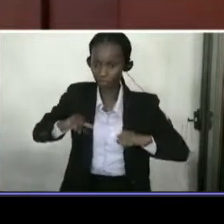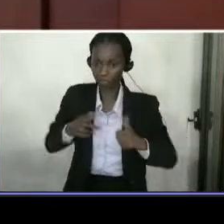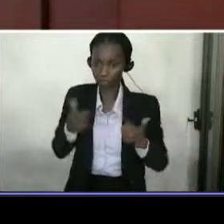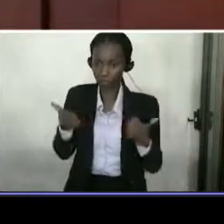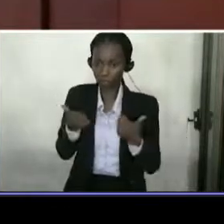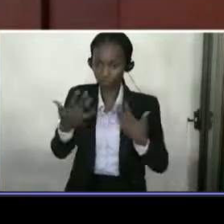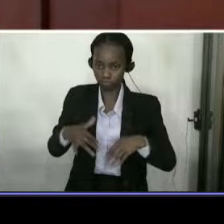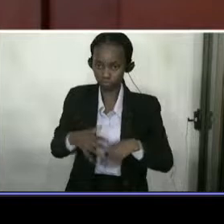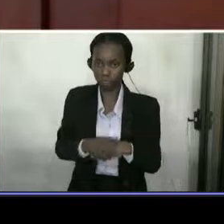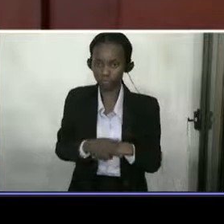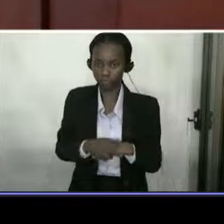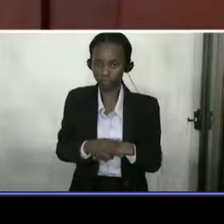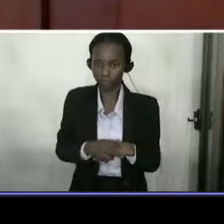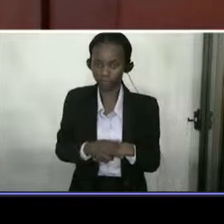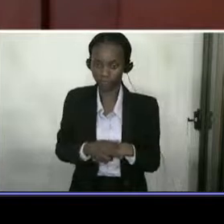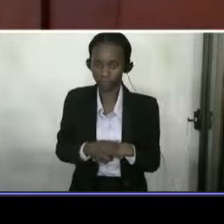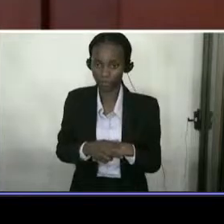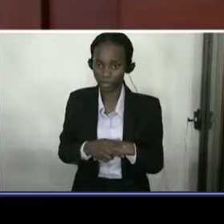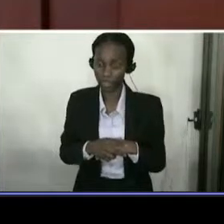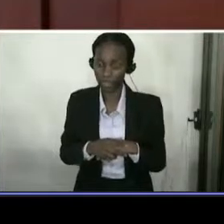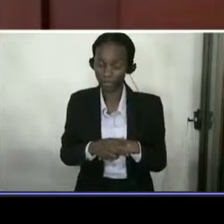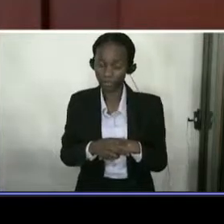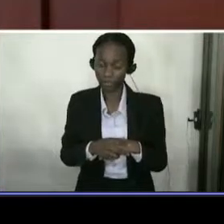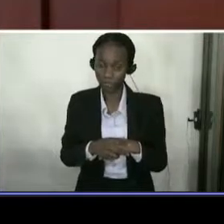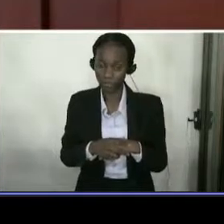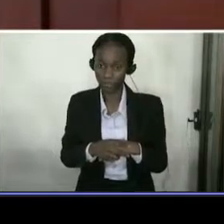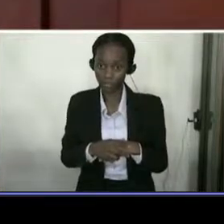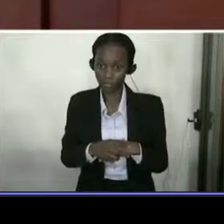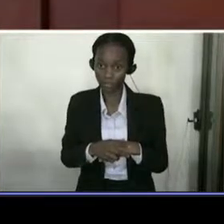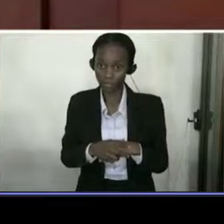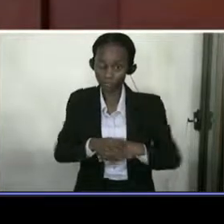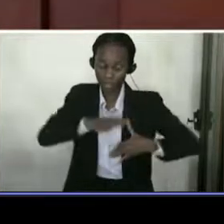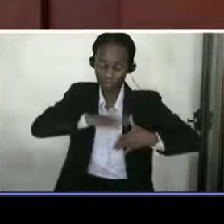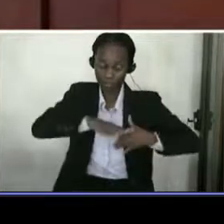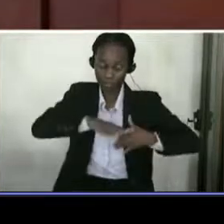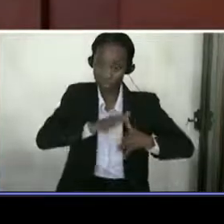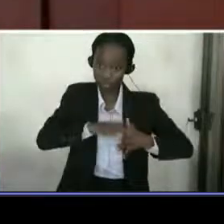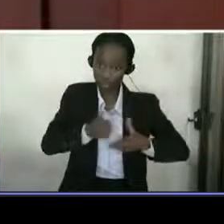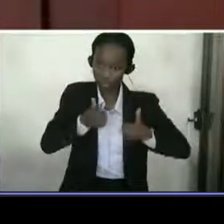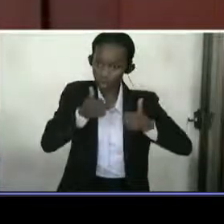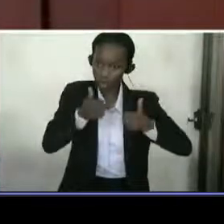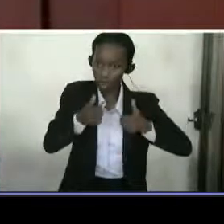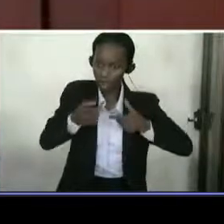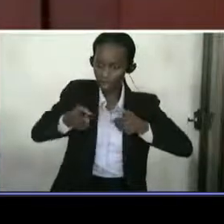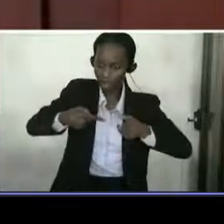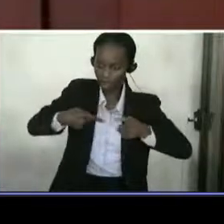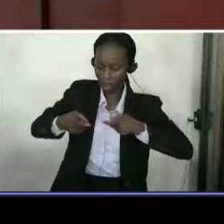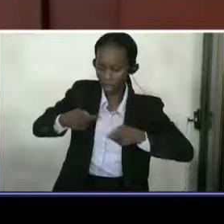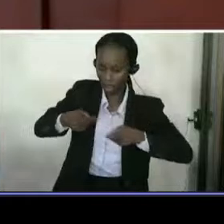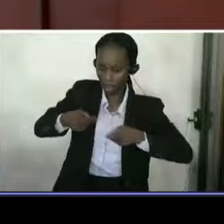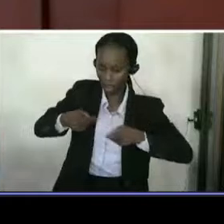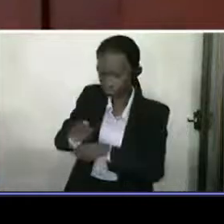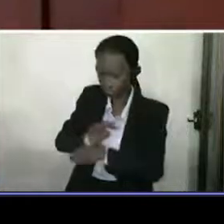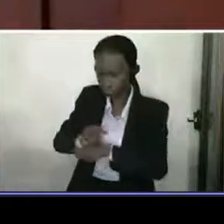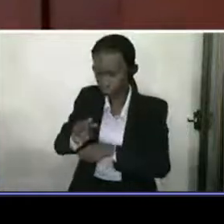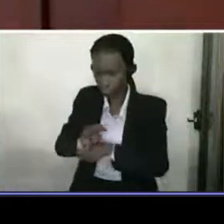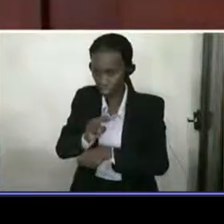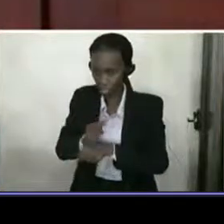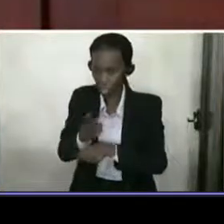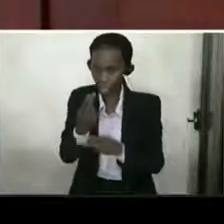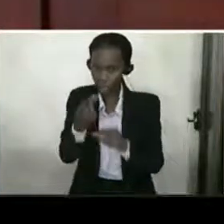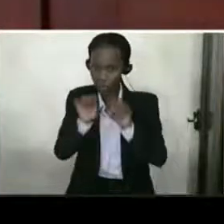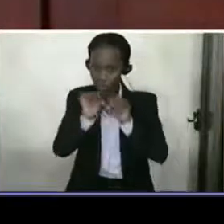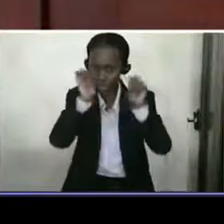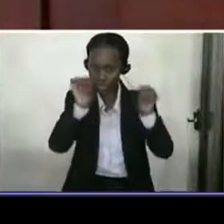It is therefore the interest of good governance that advises stricter and closer monitoring of the new system for optimal